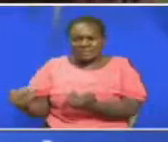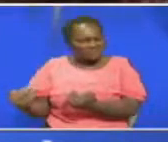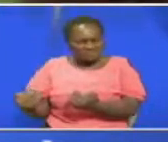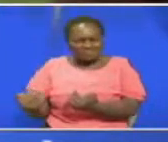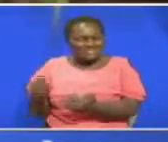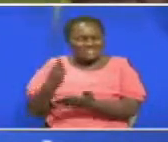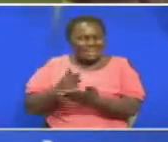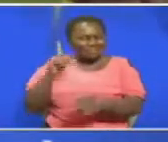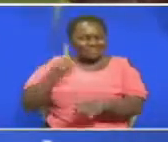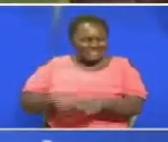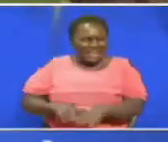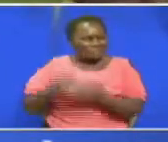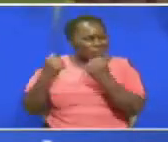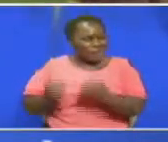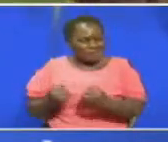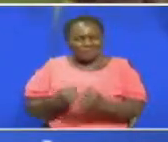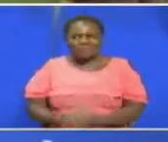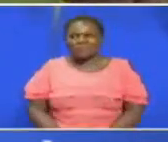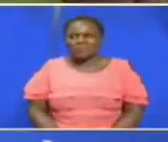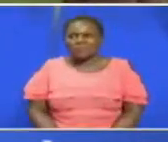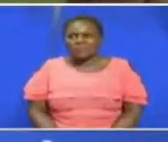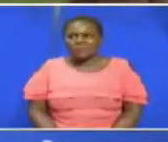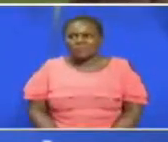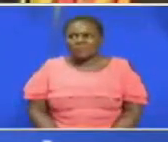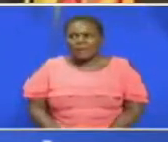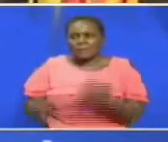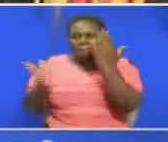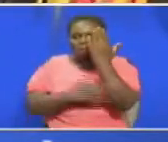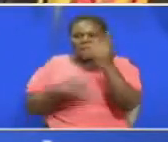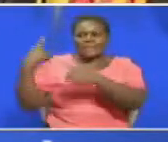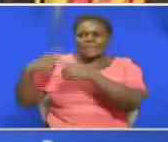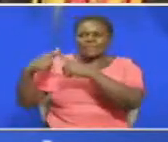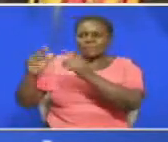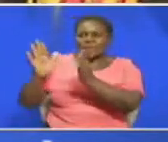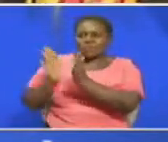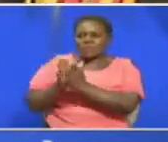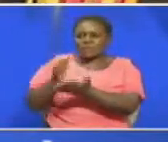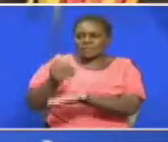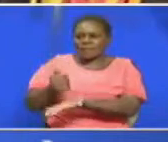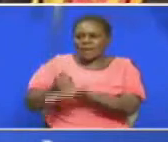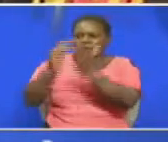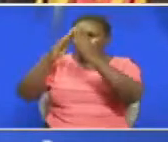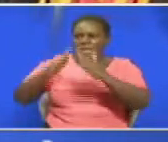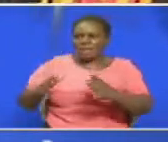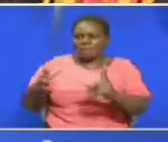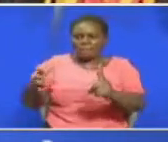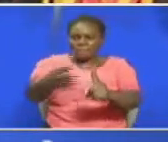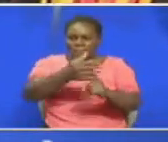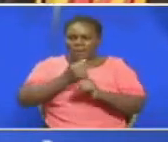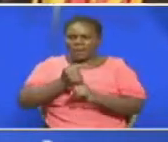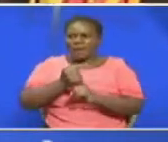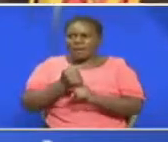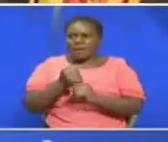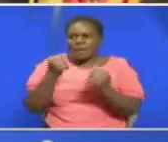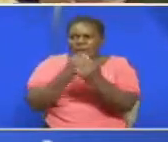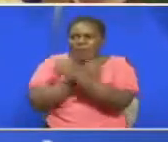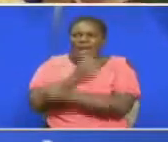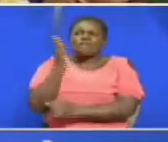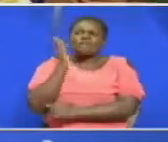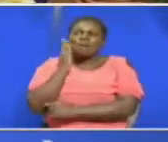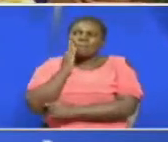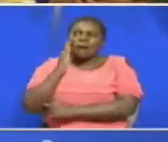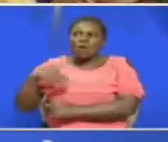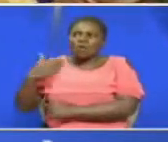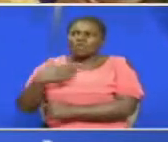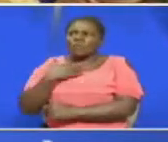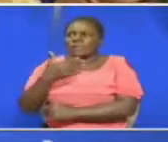at times eclipse other roles. Bad experience with nannies, cases of abduction, and of course the love of a mother will